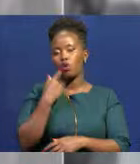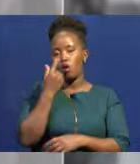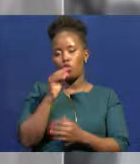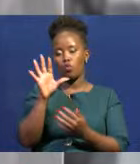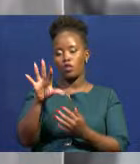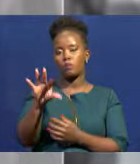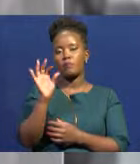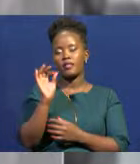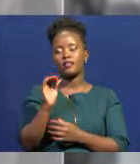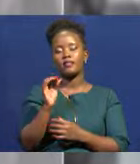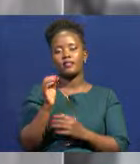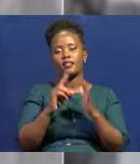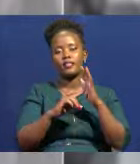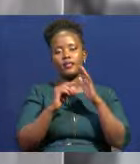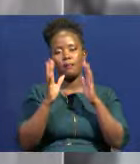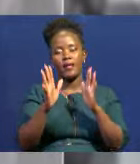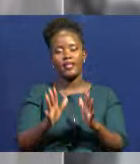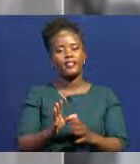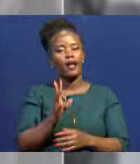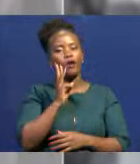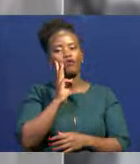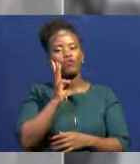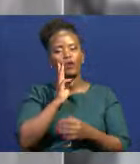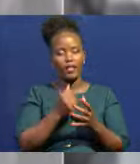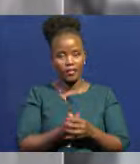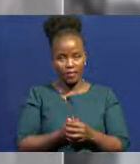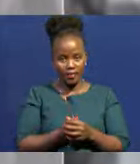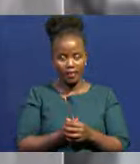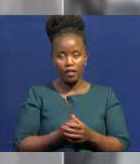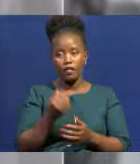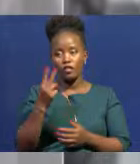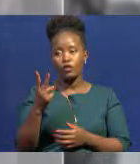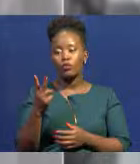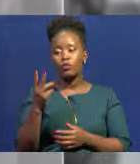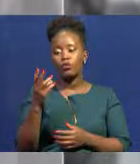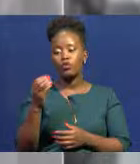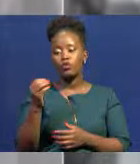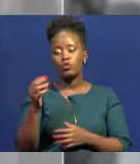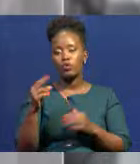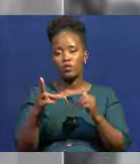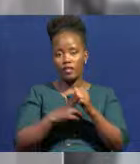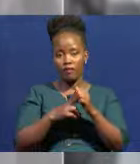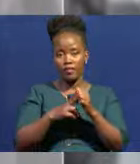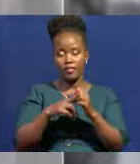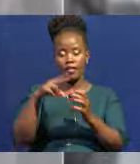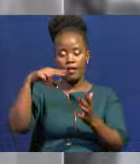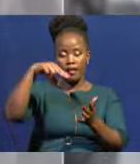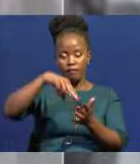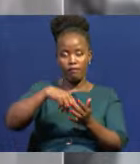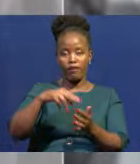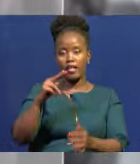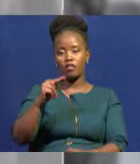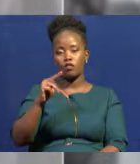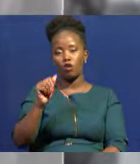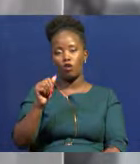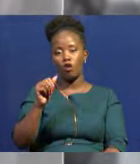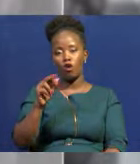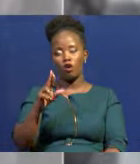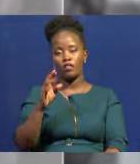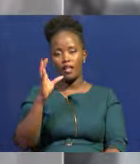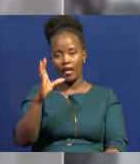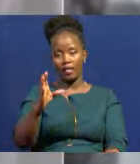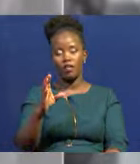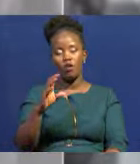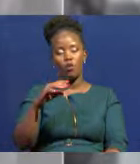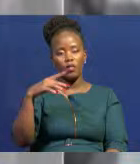for Water Resource. Come 2007, Katuku running on NARC Kenya ticket was defeated by Daniel Mwoki